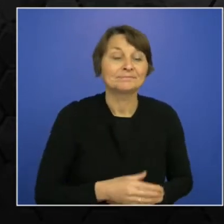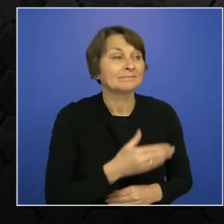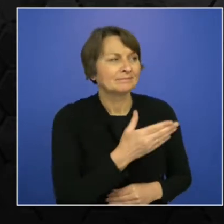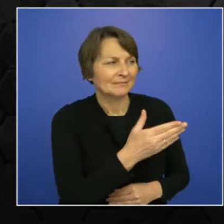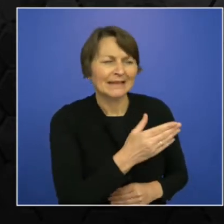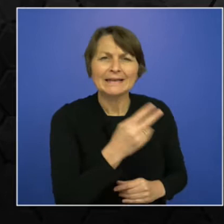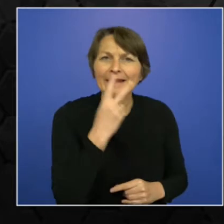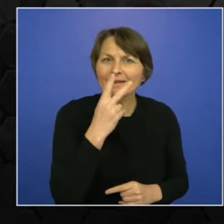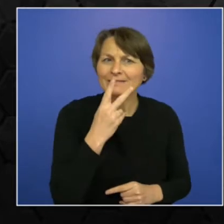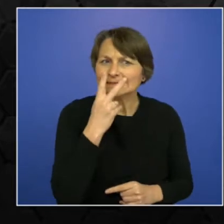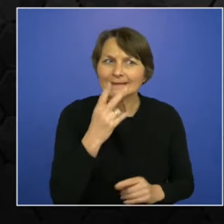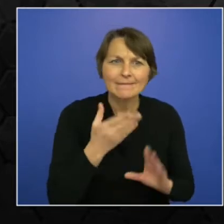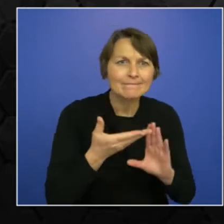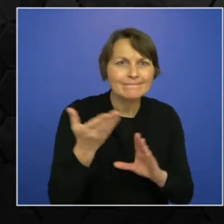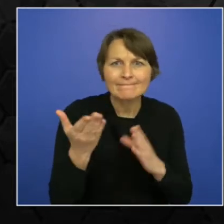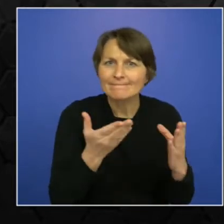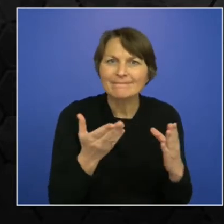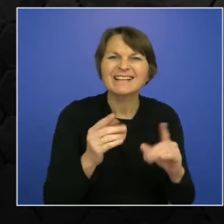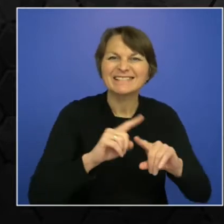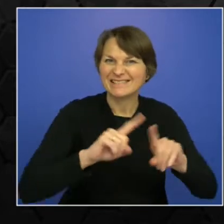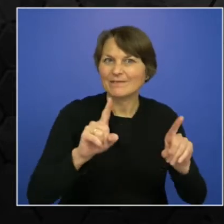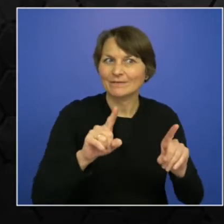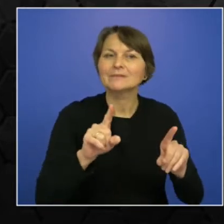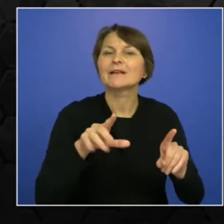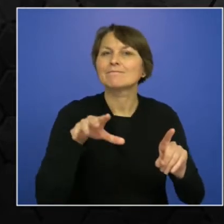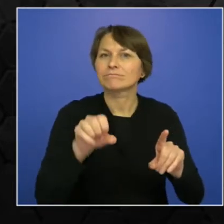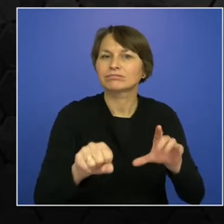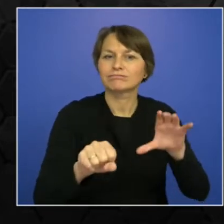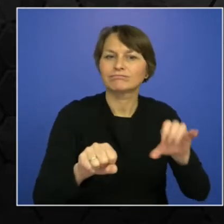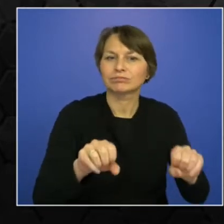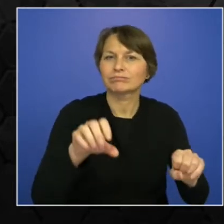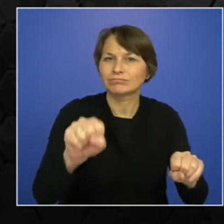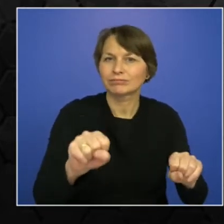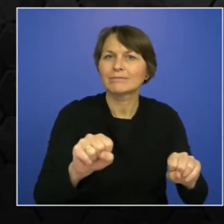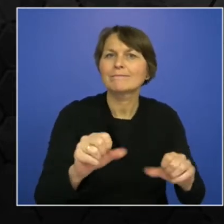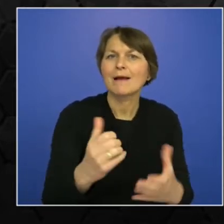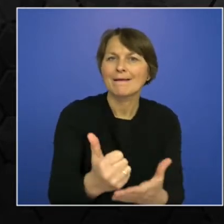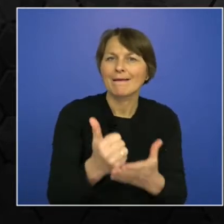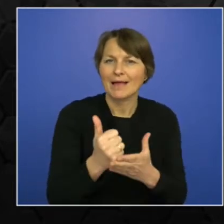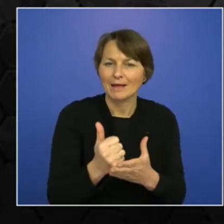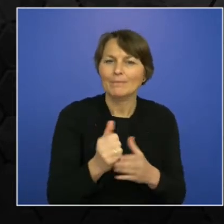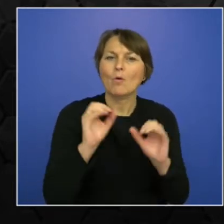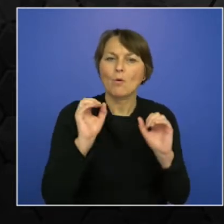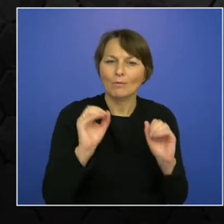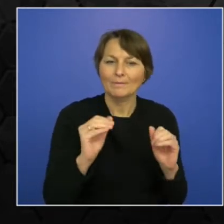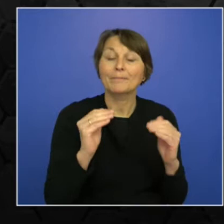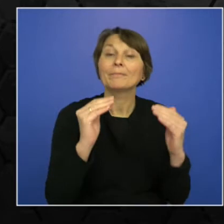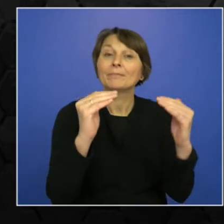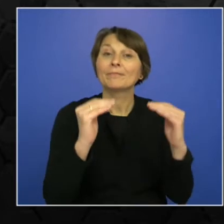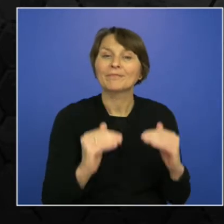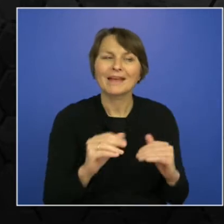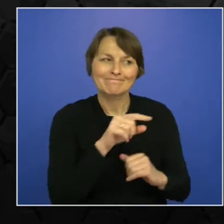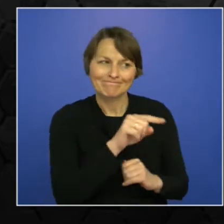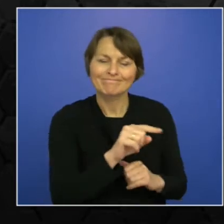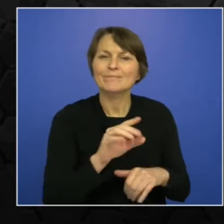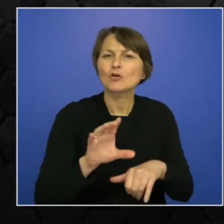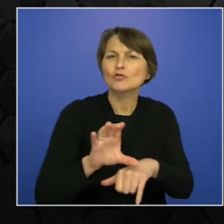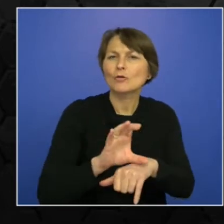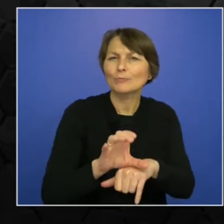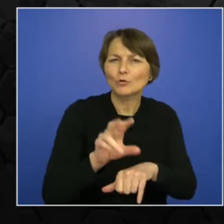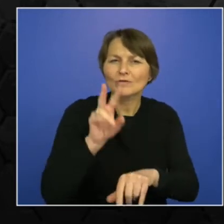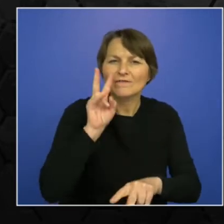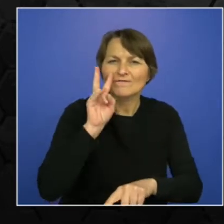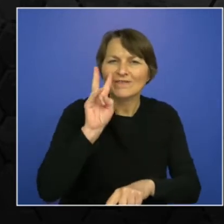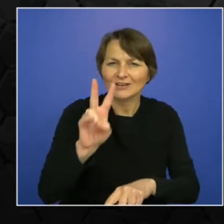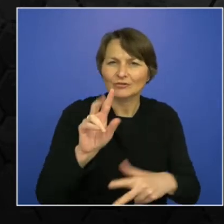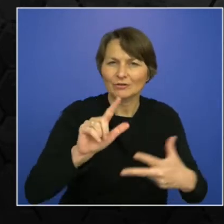errors or unusual activity in a system. And the third is computer vision, the capability of software to interpret